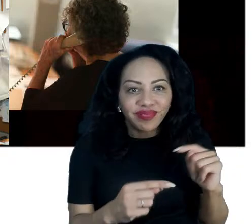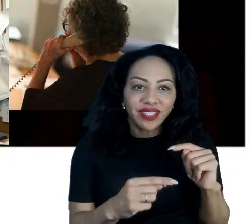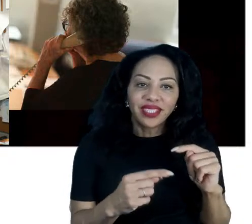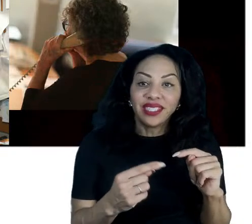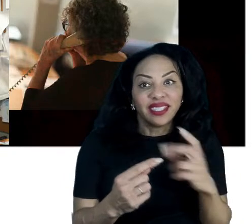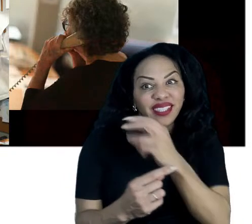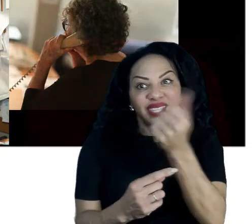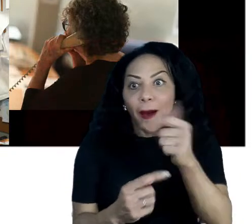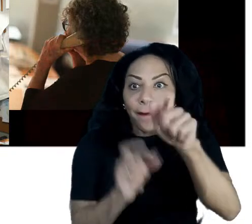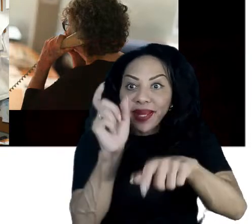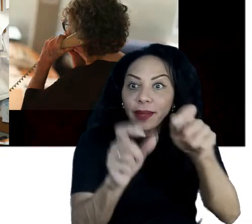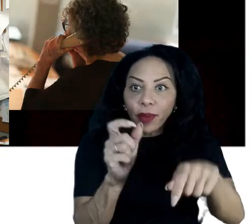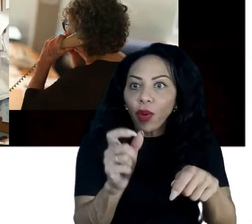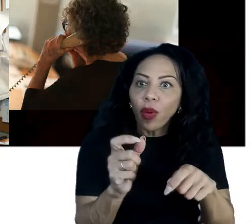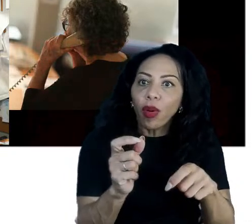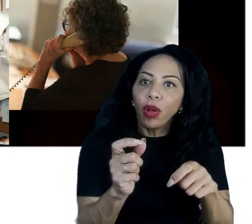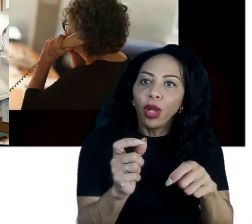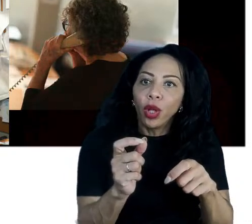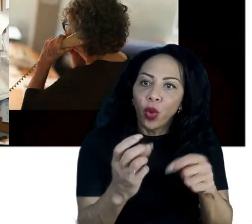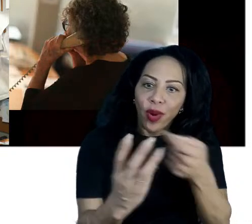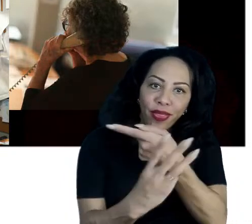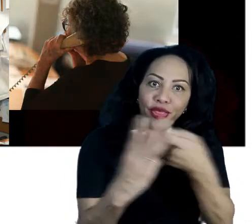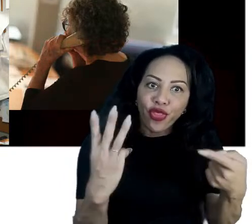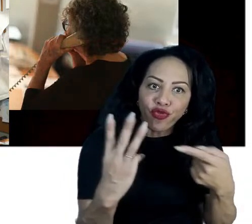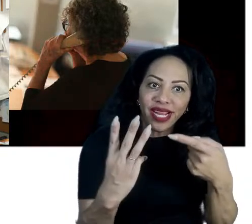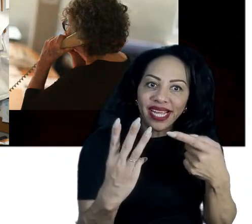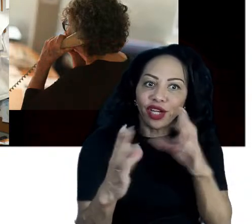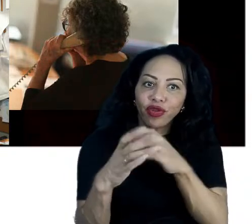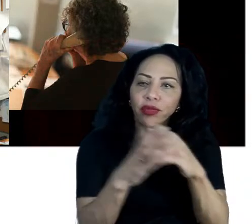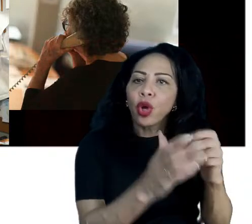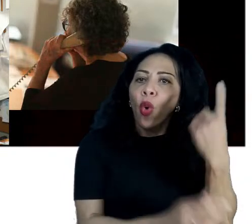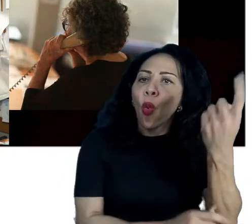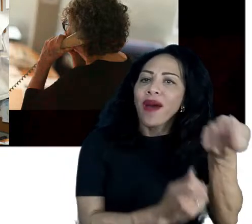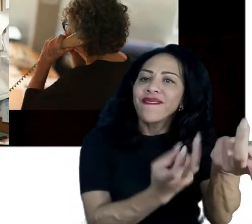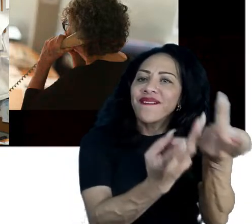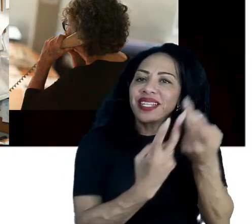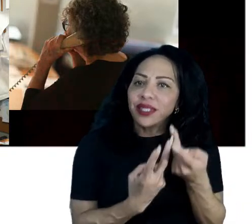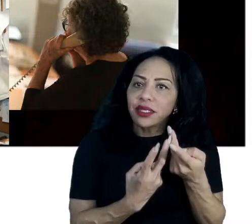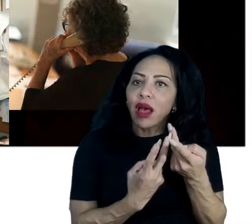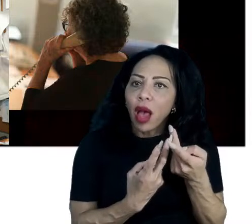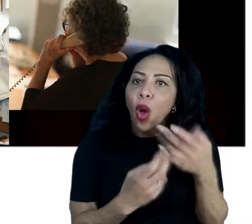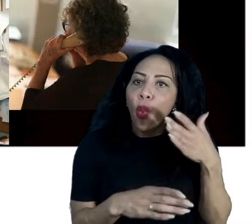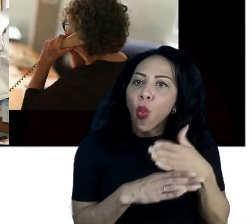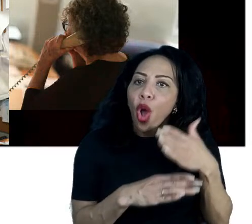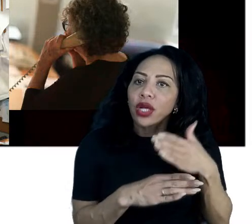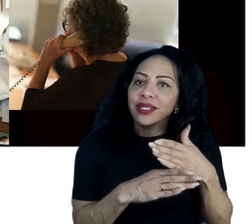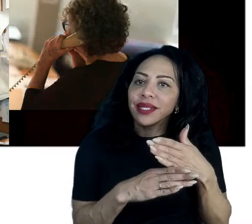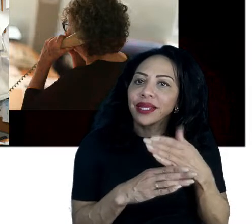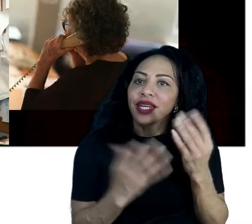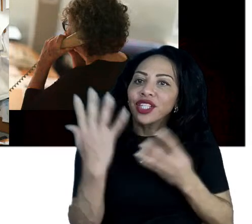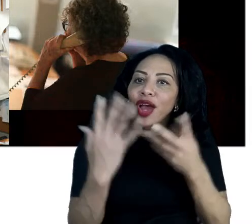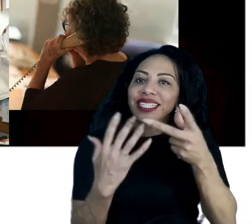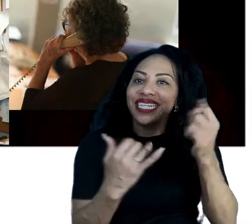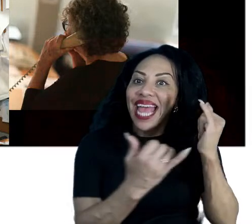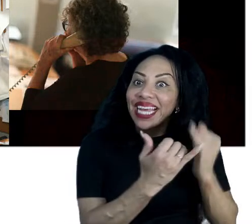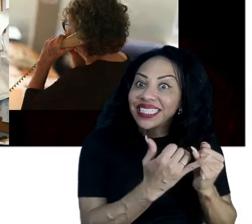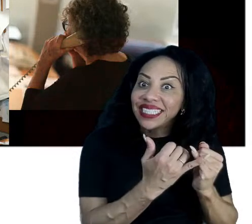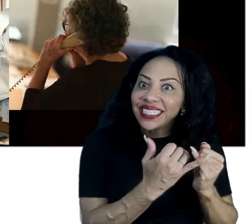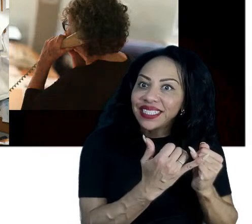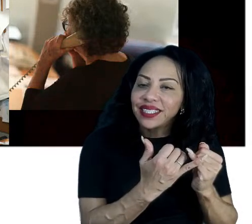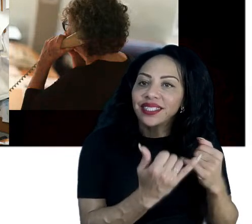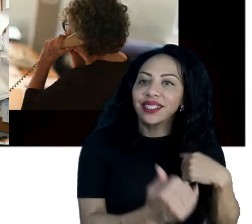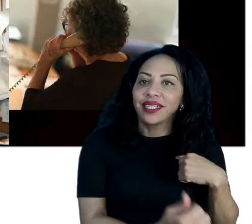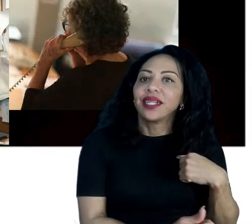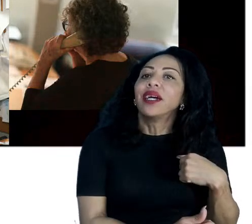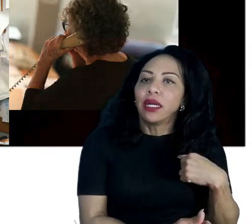But and one visitor worked in galleries in the 1980s and totally clocked a lot of the references that I was making with the